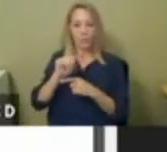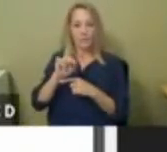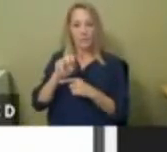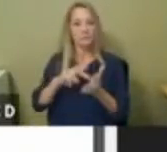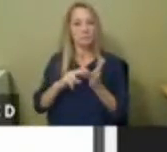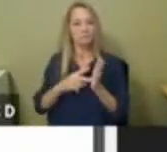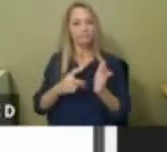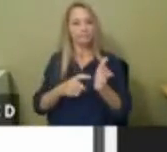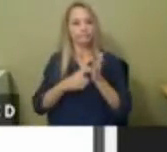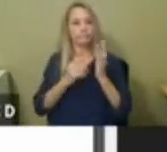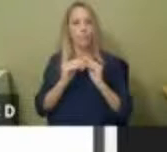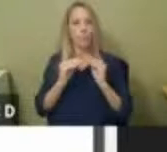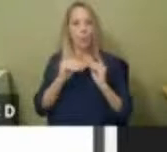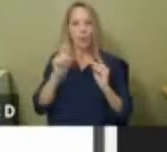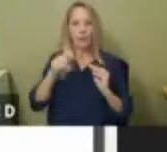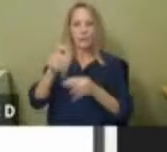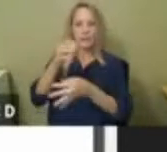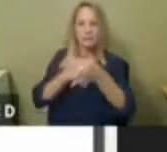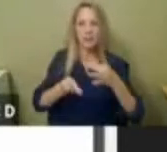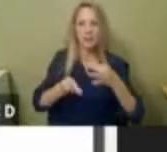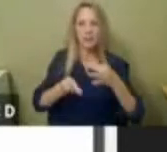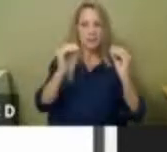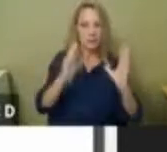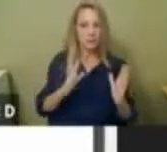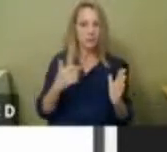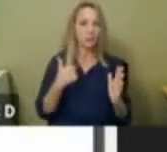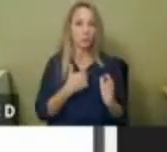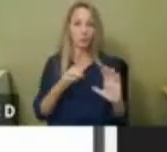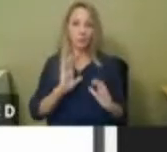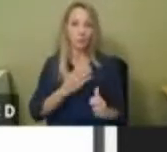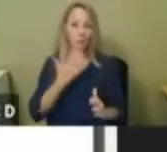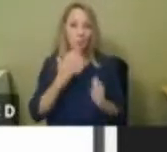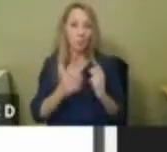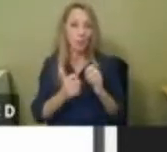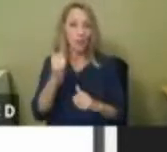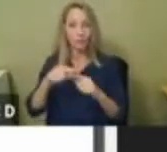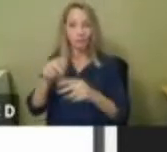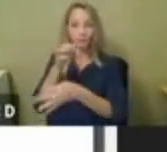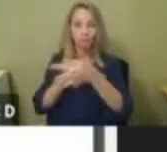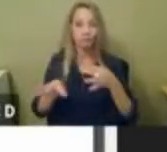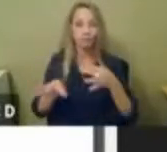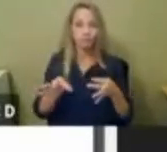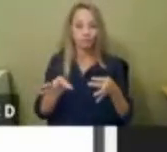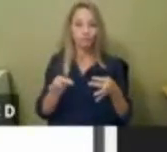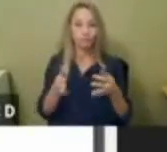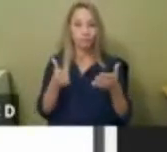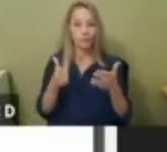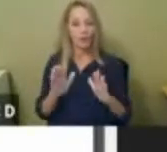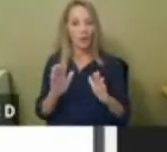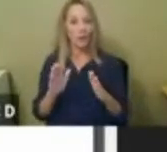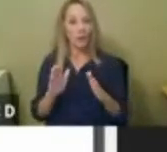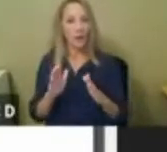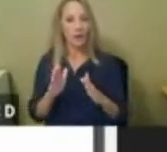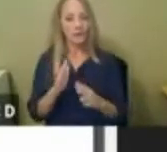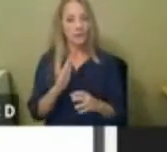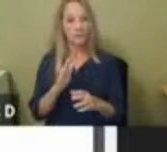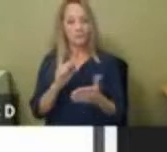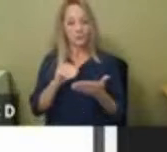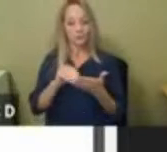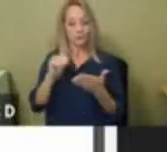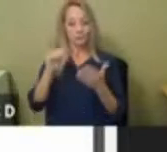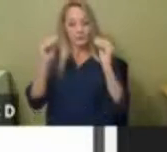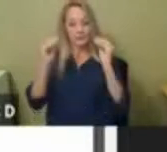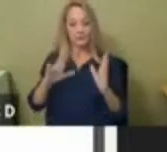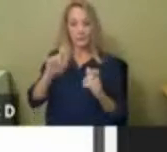for subs. We're doing our best to provide coverage to allow for the preservation of staff members' sick days and